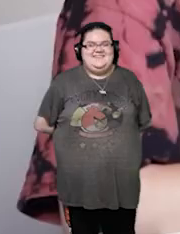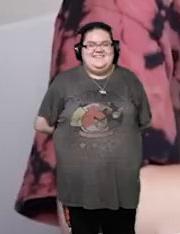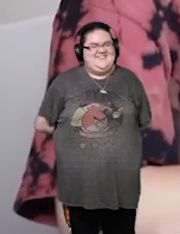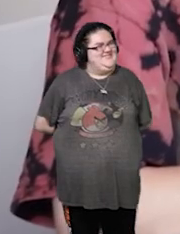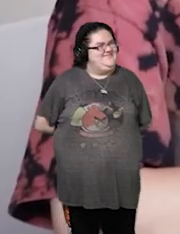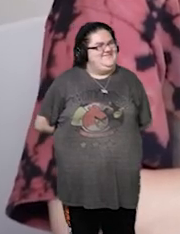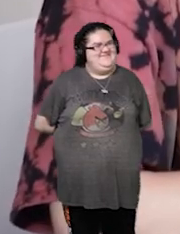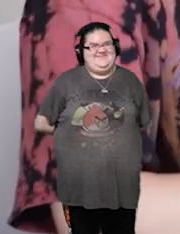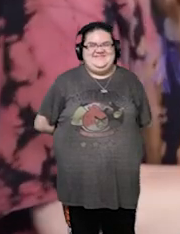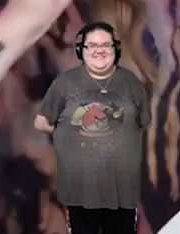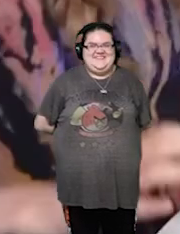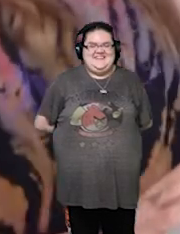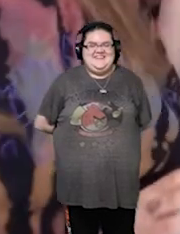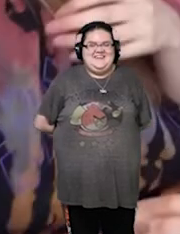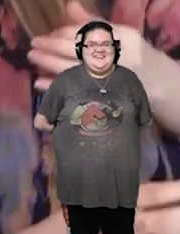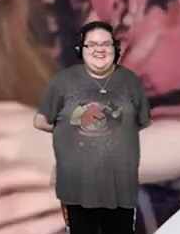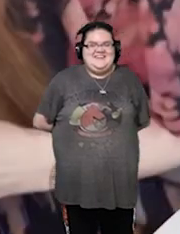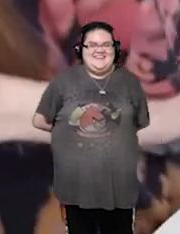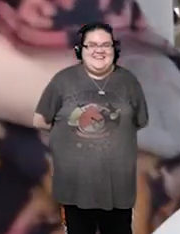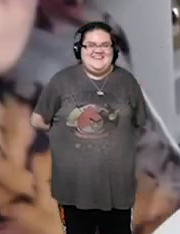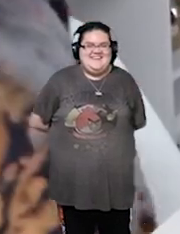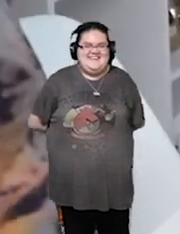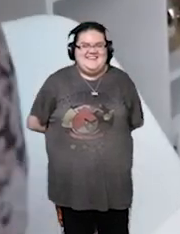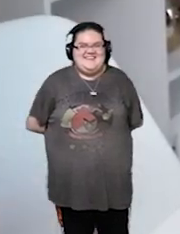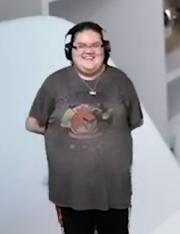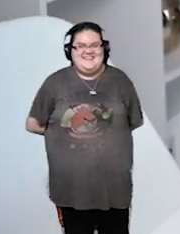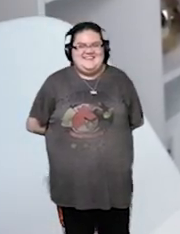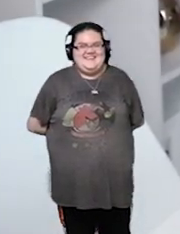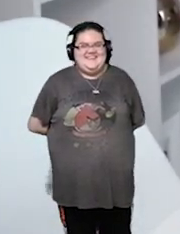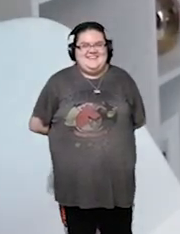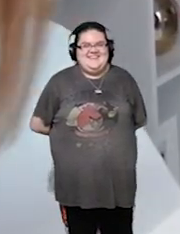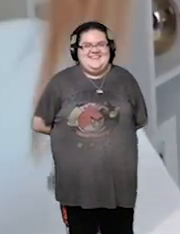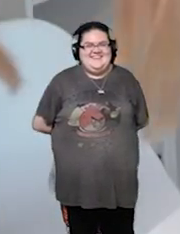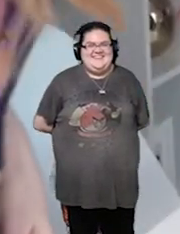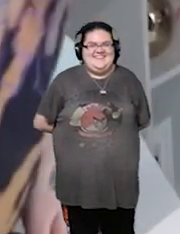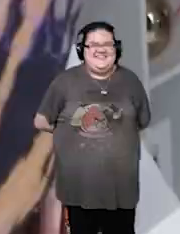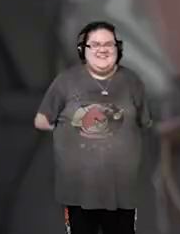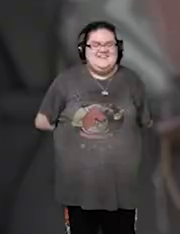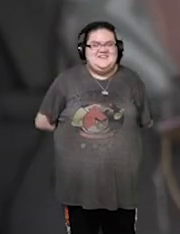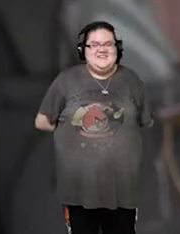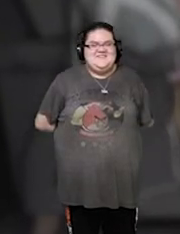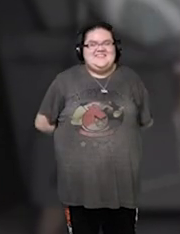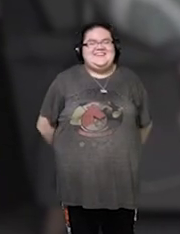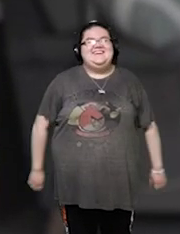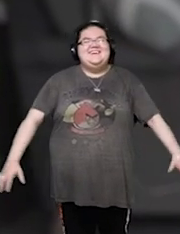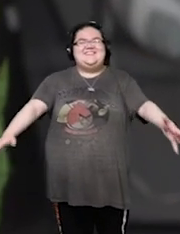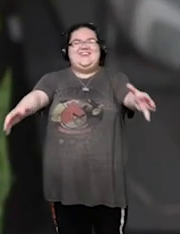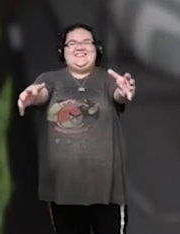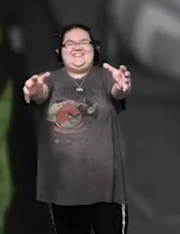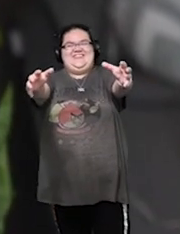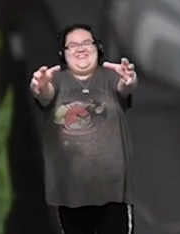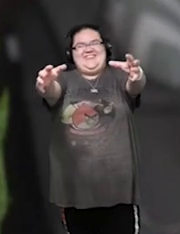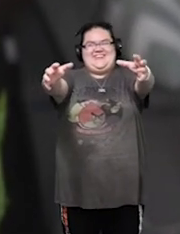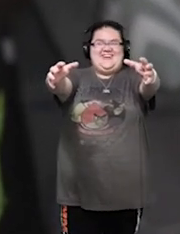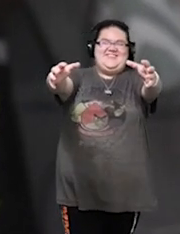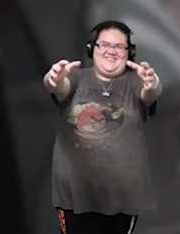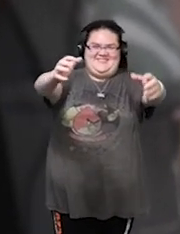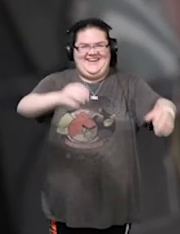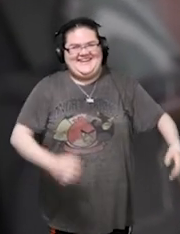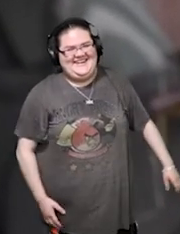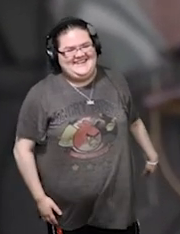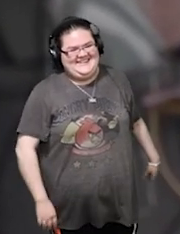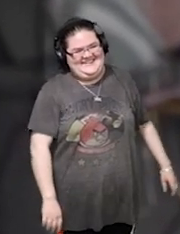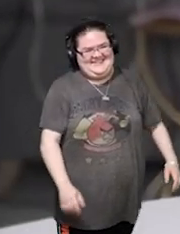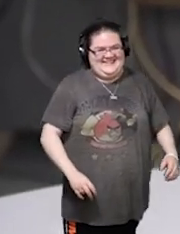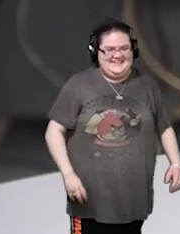lubricant. Oh, my hands. No, I'm getting ready. No. Okay, can I go? Have tissue. Boots Pleasure Lubricant.